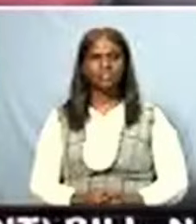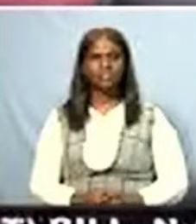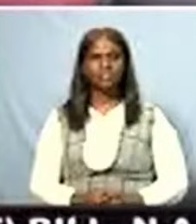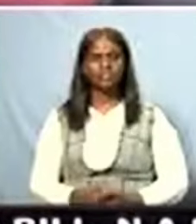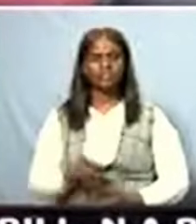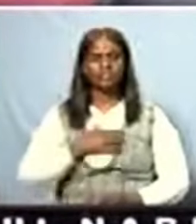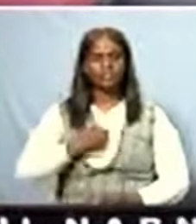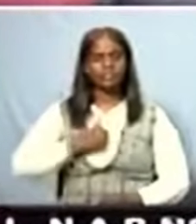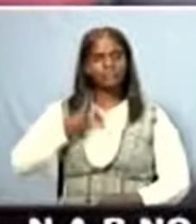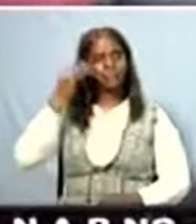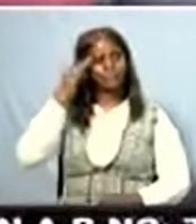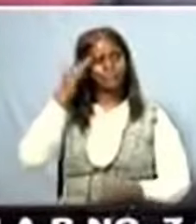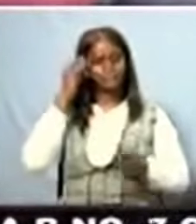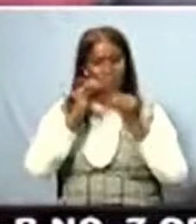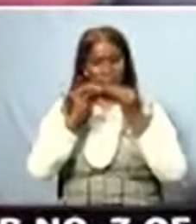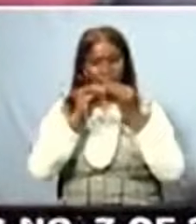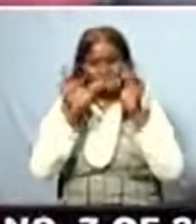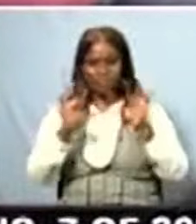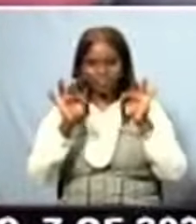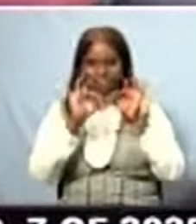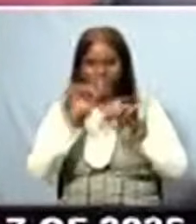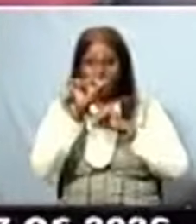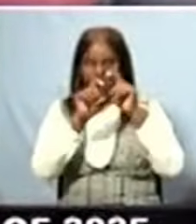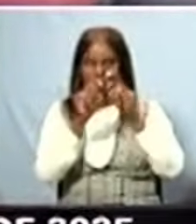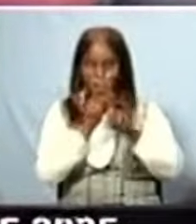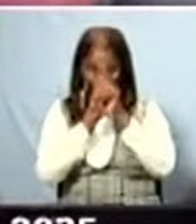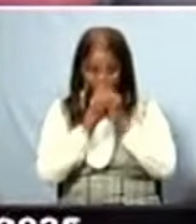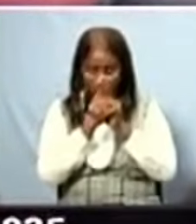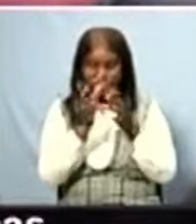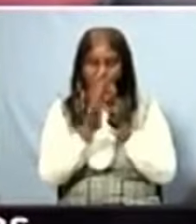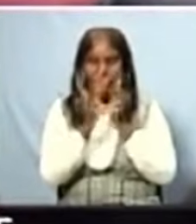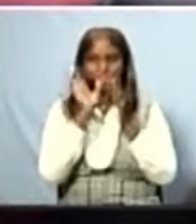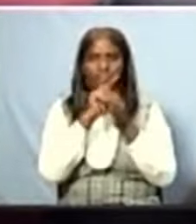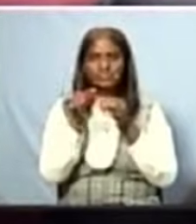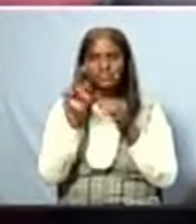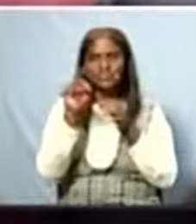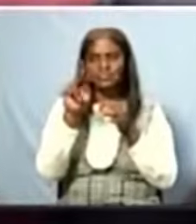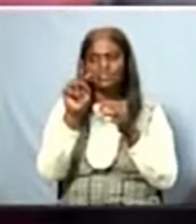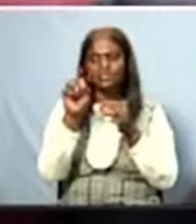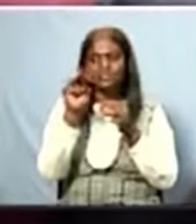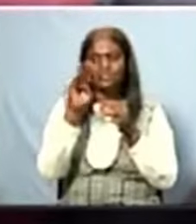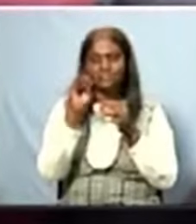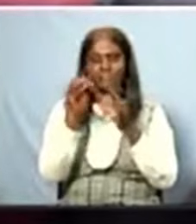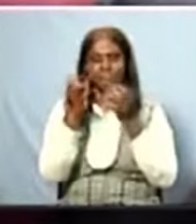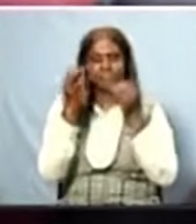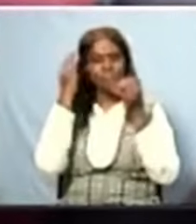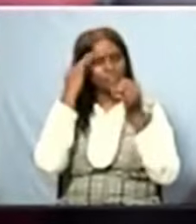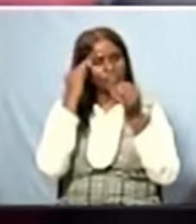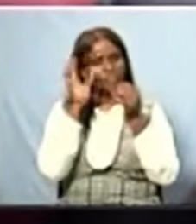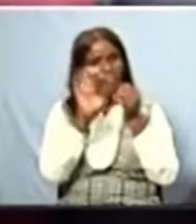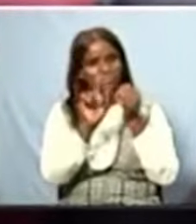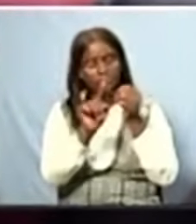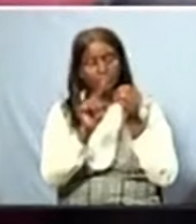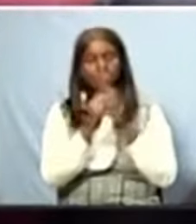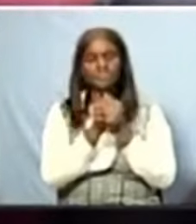I know the most important question has already been asked by Honorable Nkombo. Zambians want to know